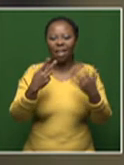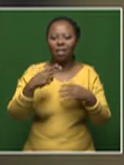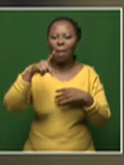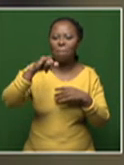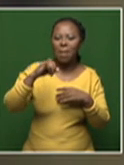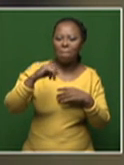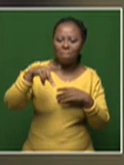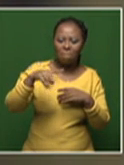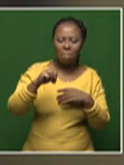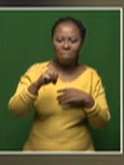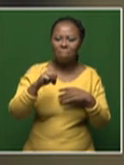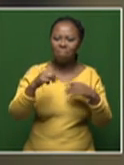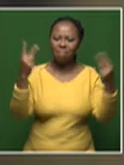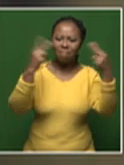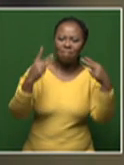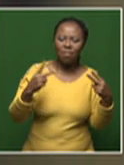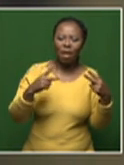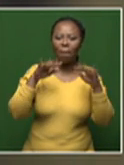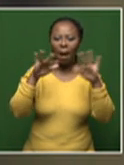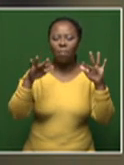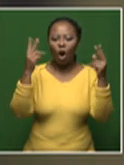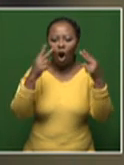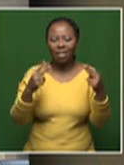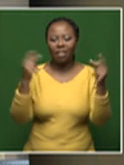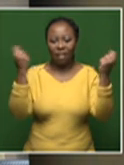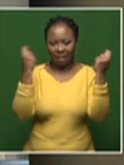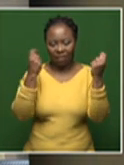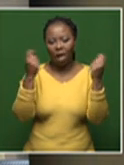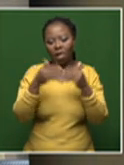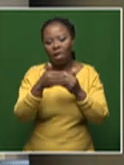forms part of the Un-Infecting the City Public Arts Festival currently underway in Cape Town.